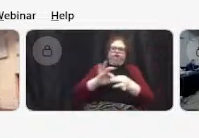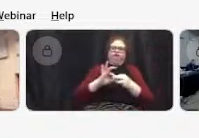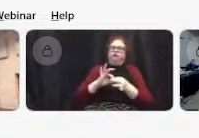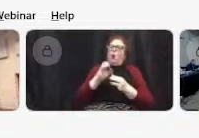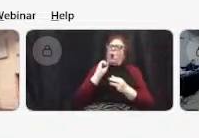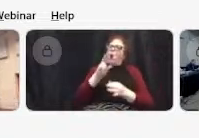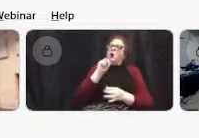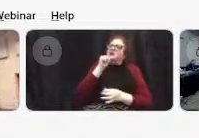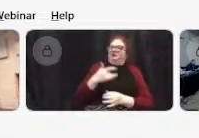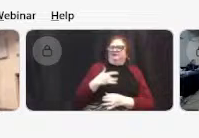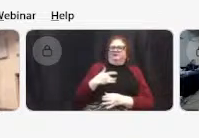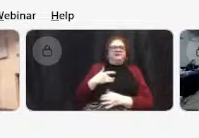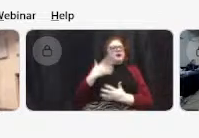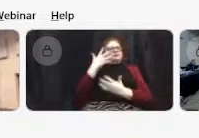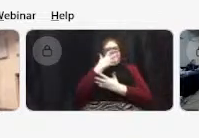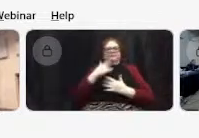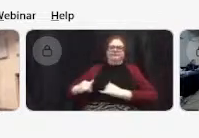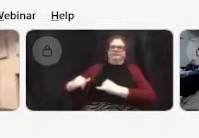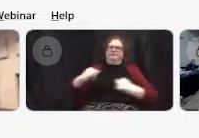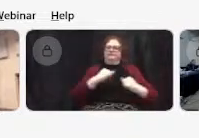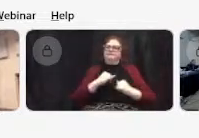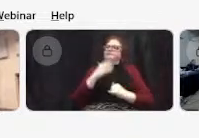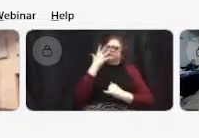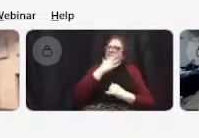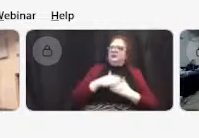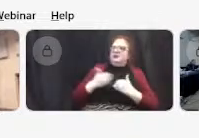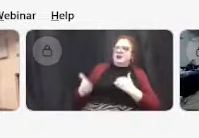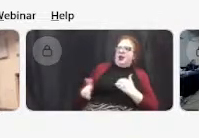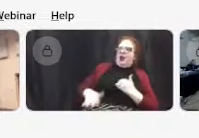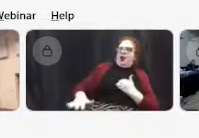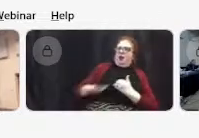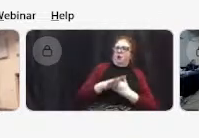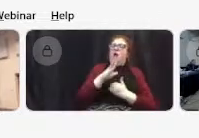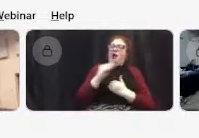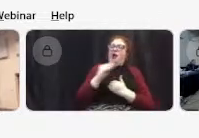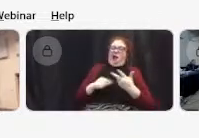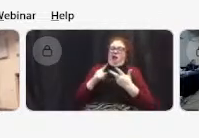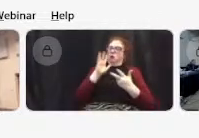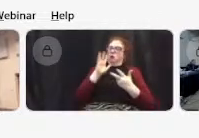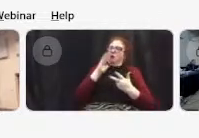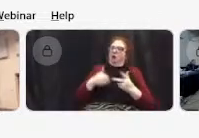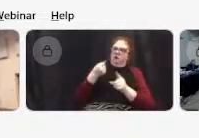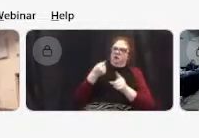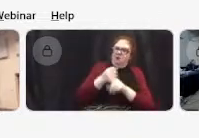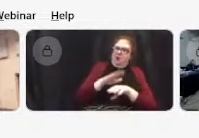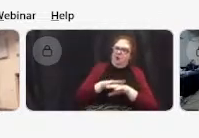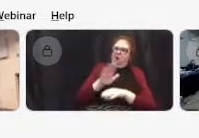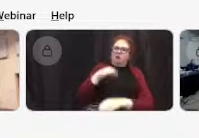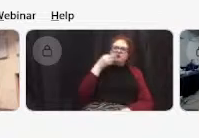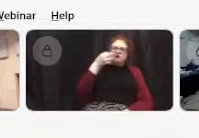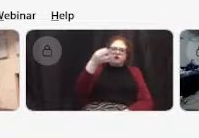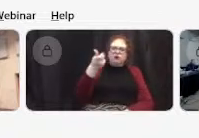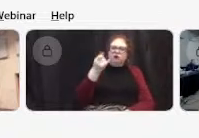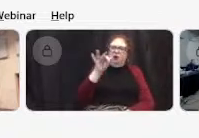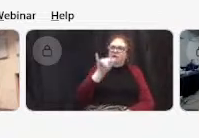the neighborhood, 3, do not have a negative impact on the future development of the area, 4, permit coordination of the